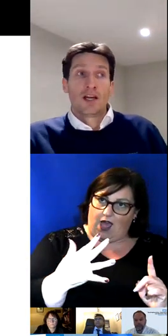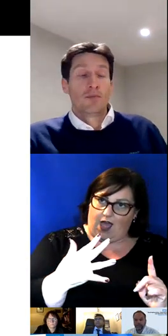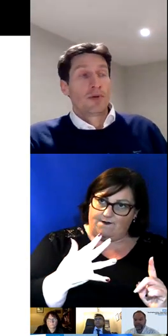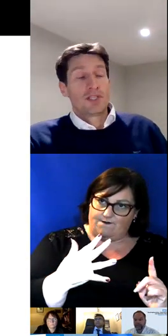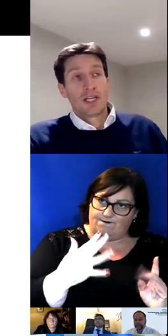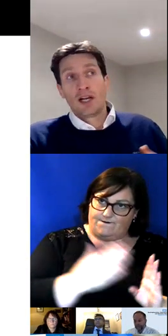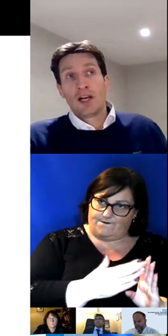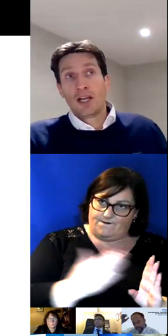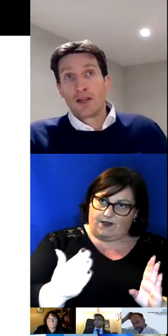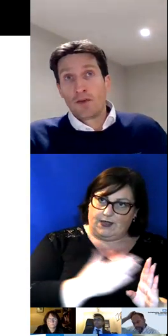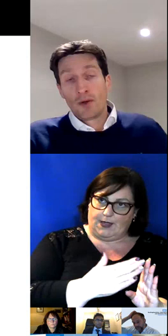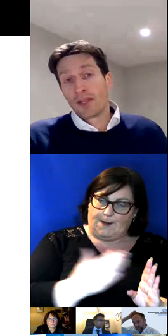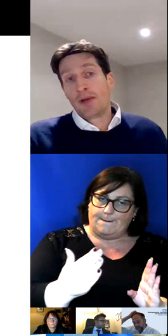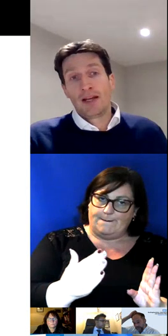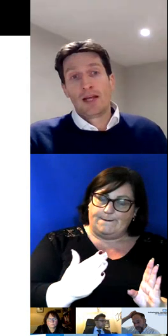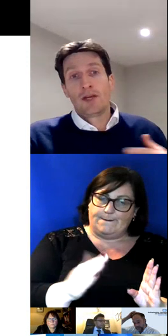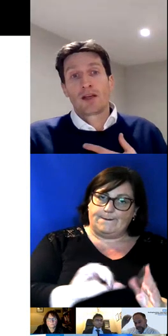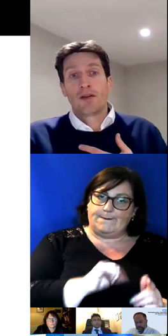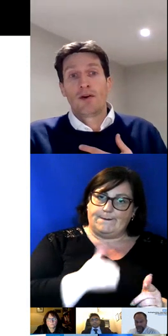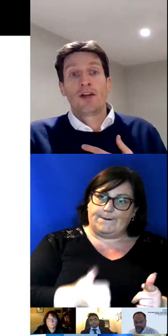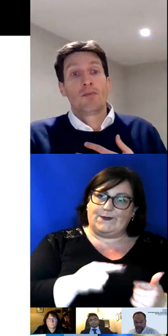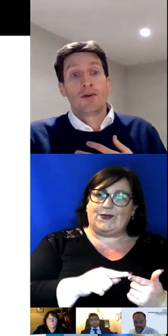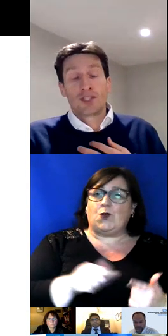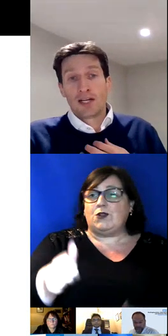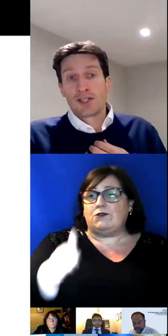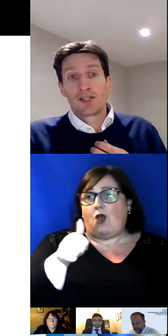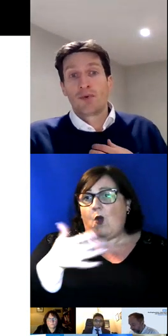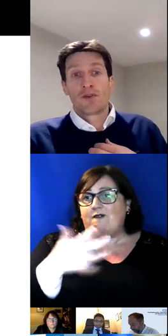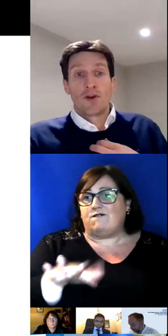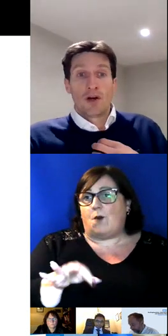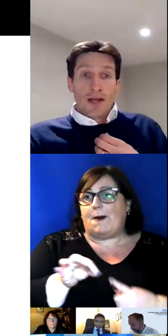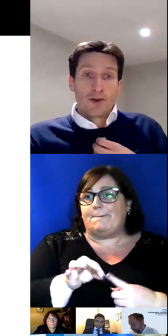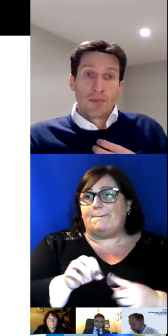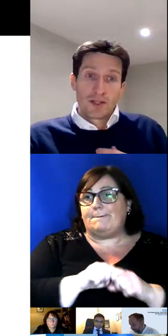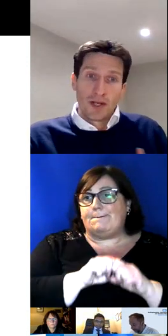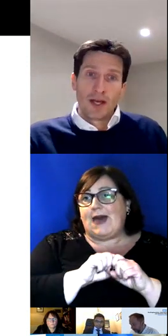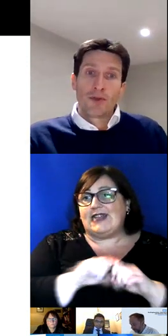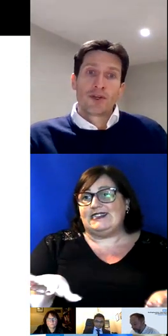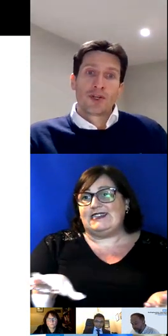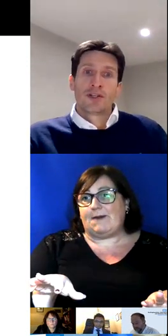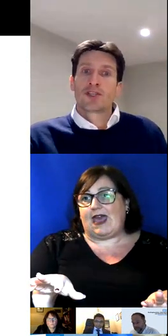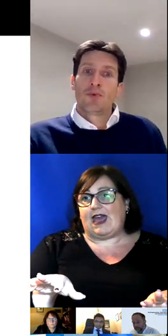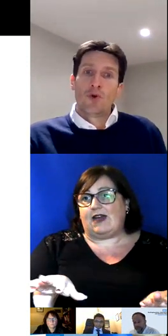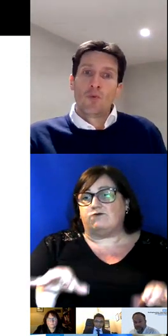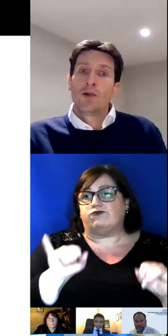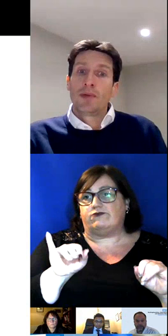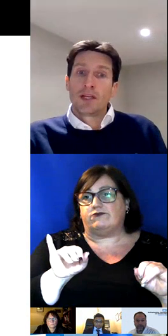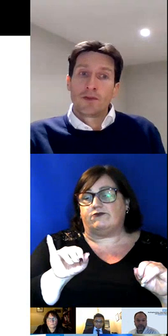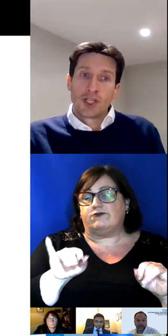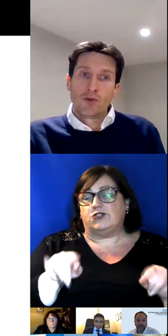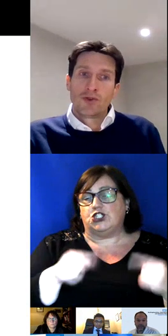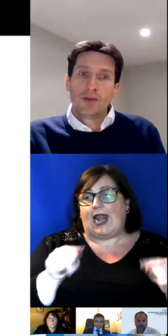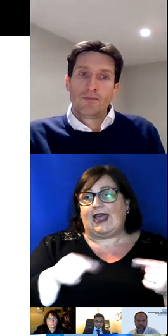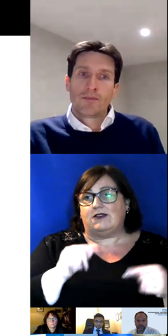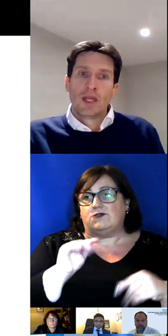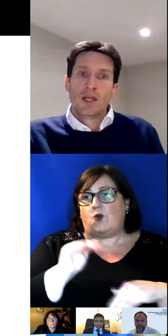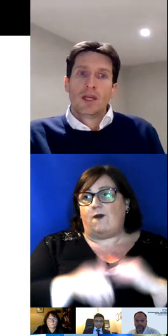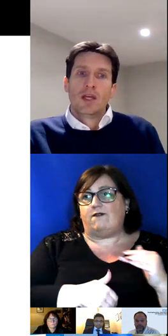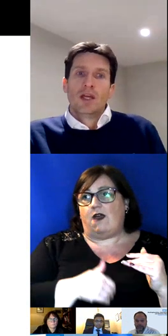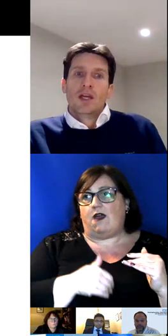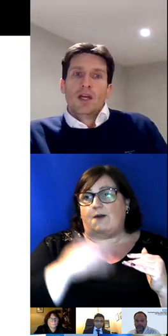that, particularly following the pandemic, there are a number of challenges that we've got around mental health and trying to support well-being for